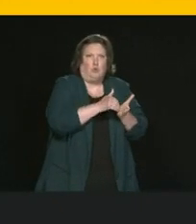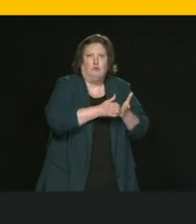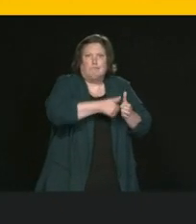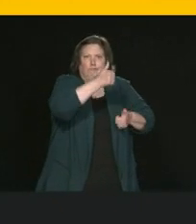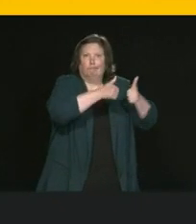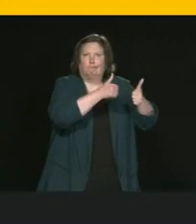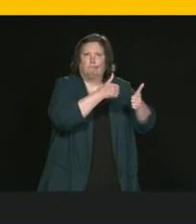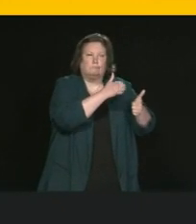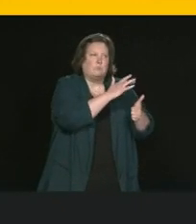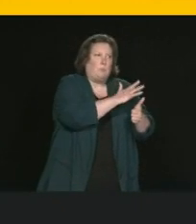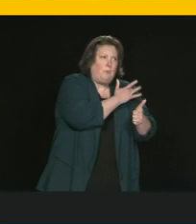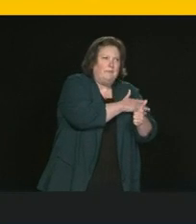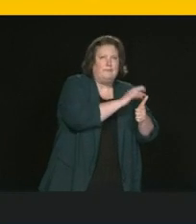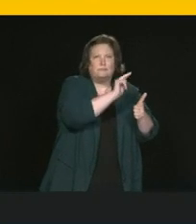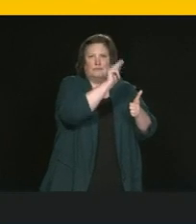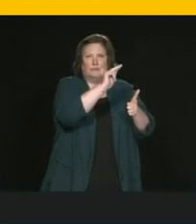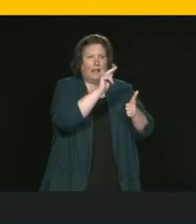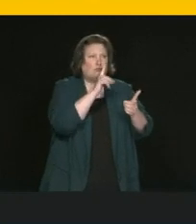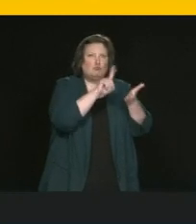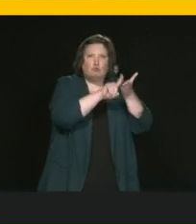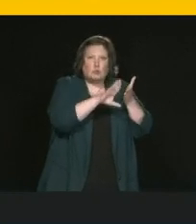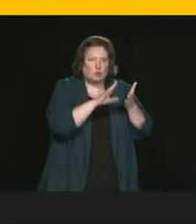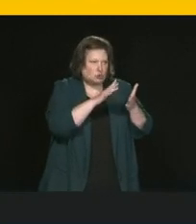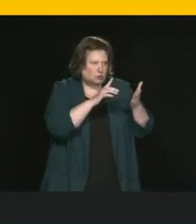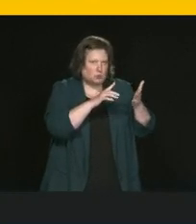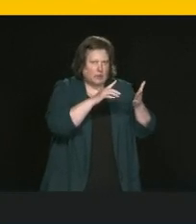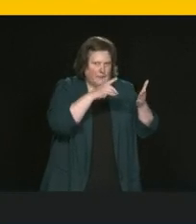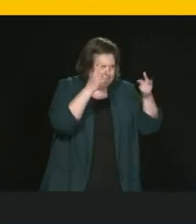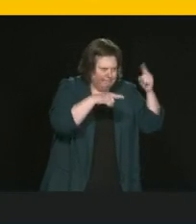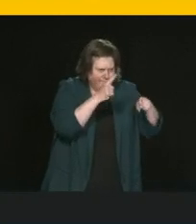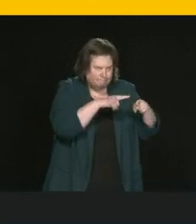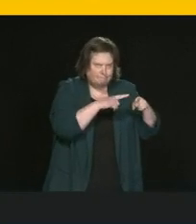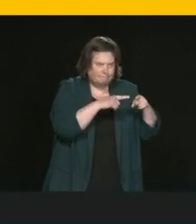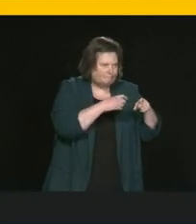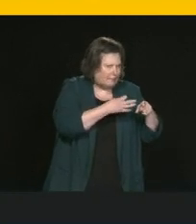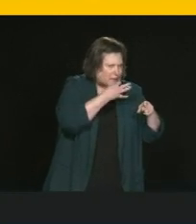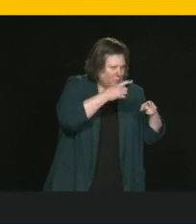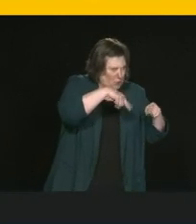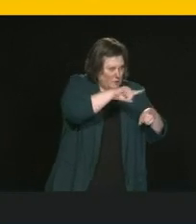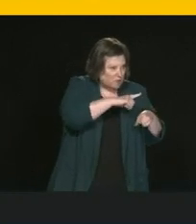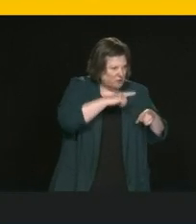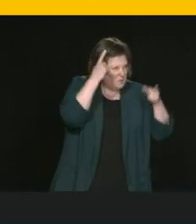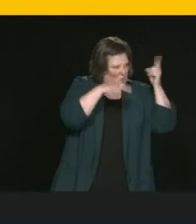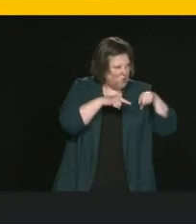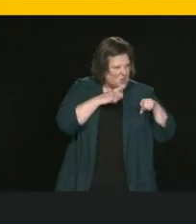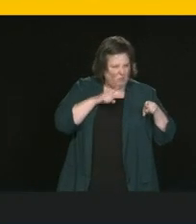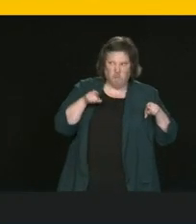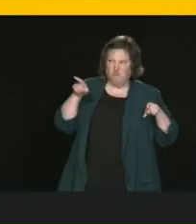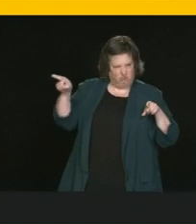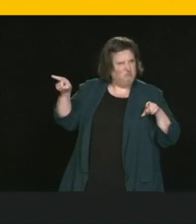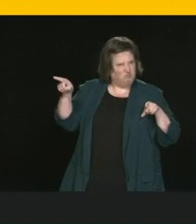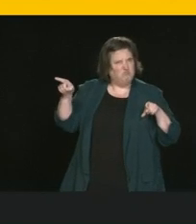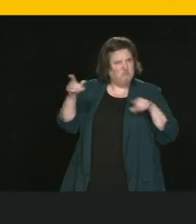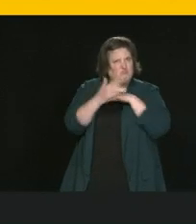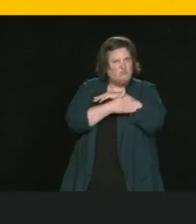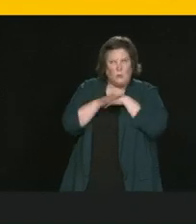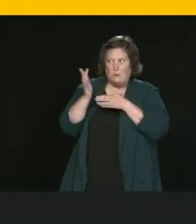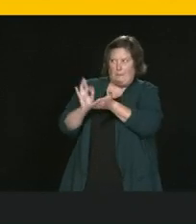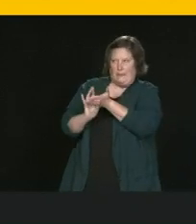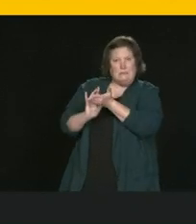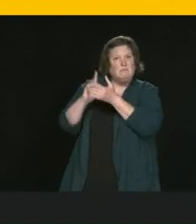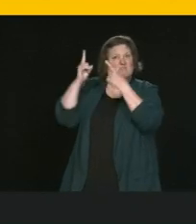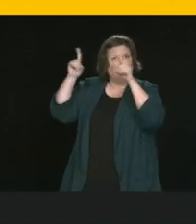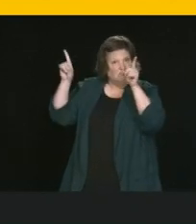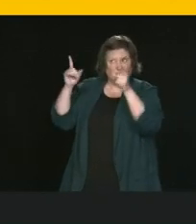Canada. If the results really are as conclusive, or perhaps these are very optimistic results,